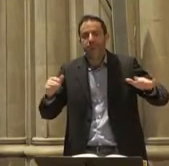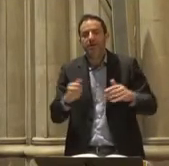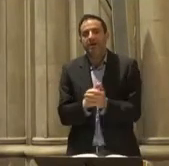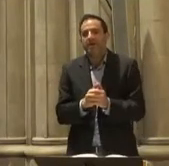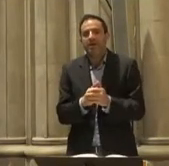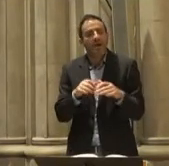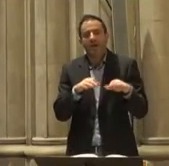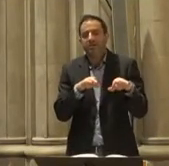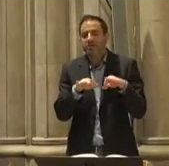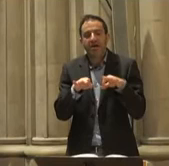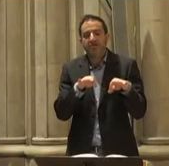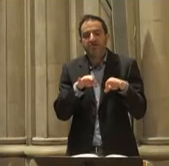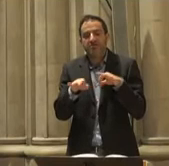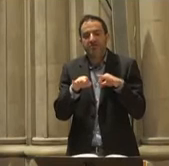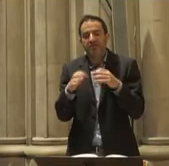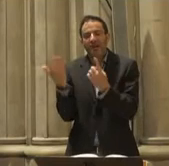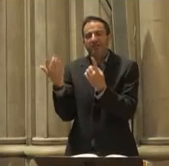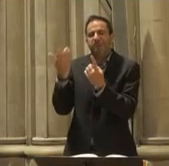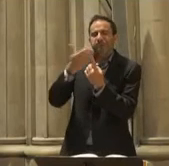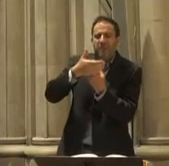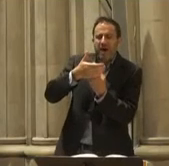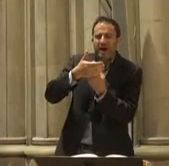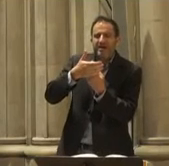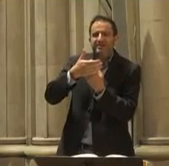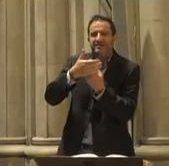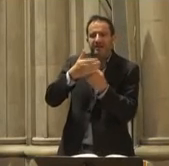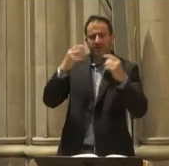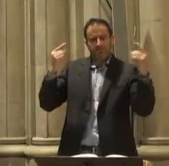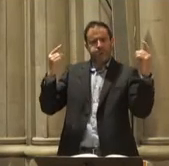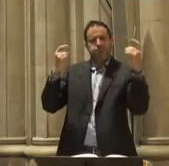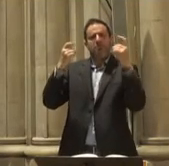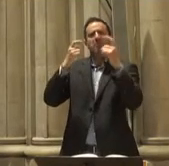that definition does mask the considerable